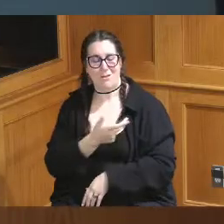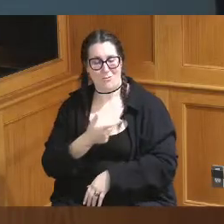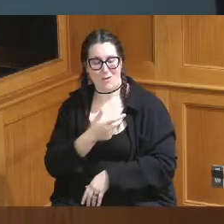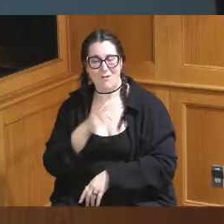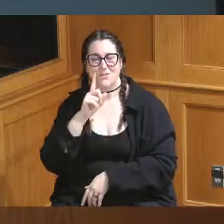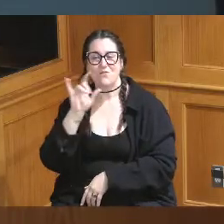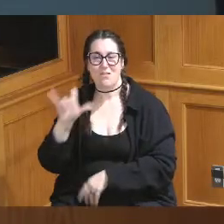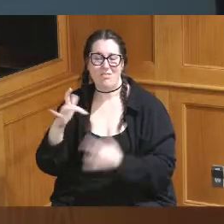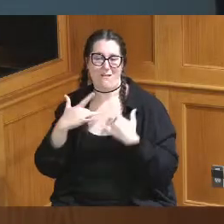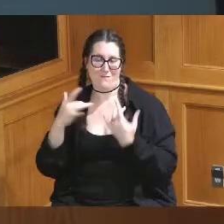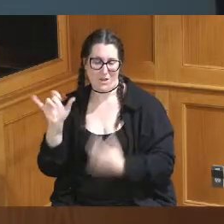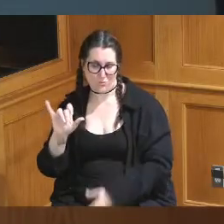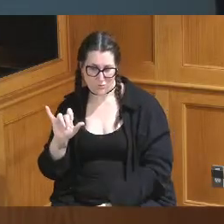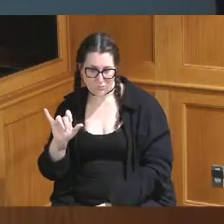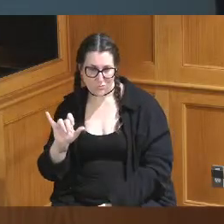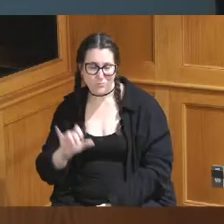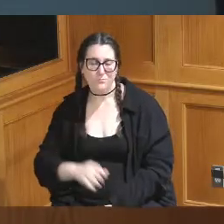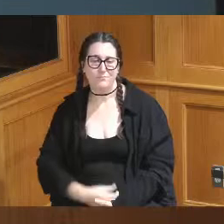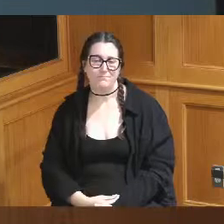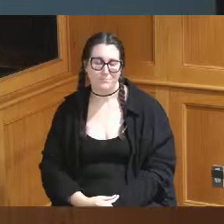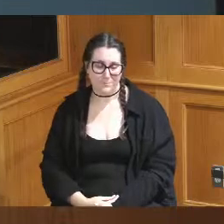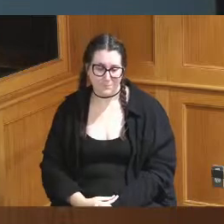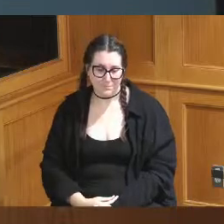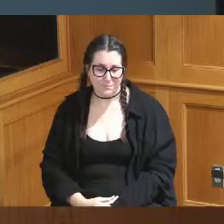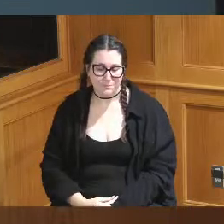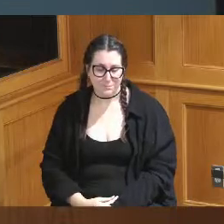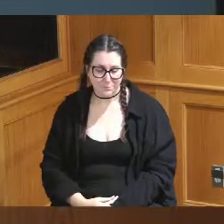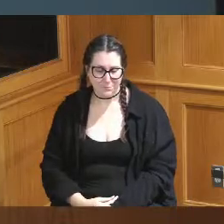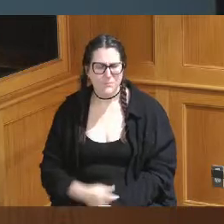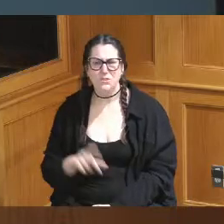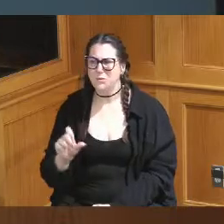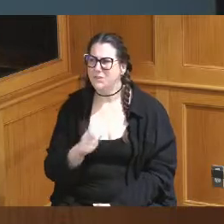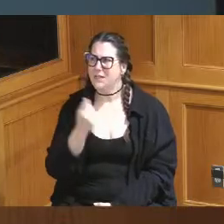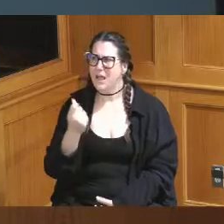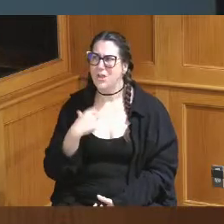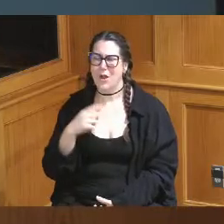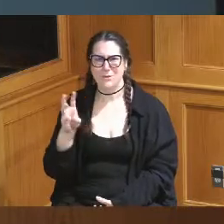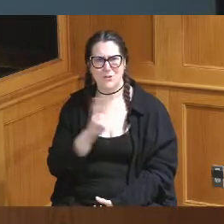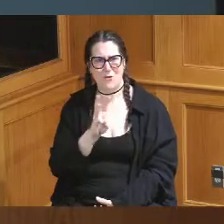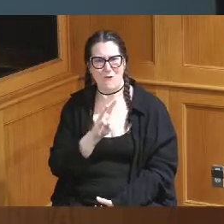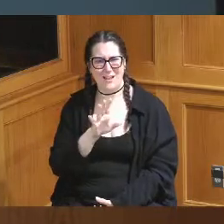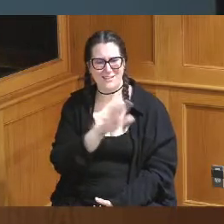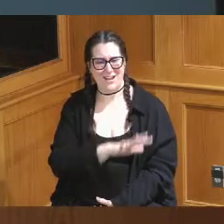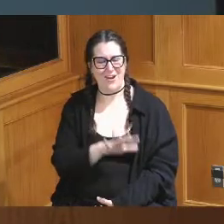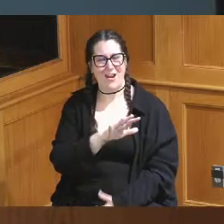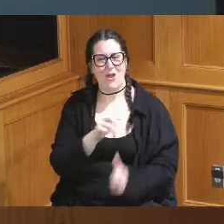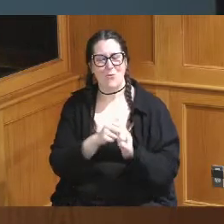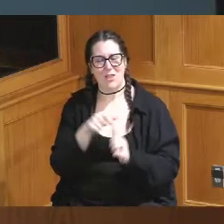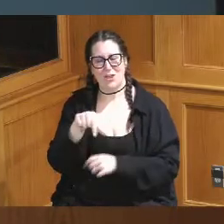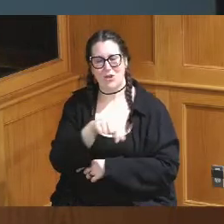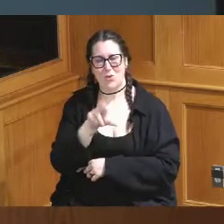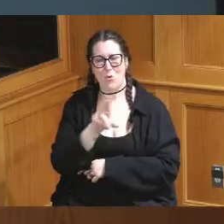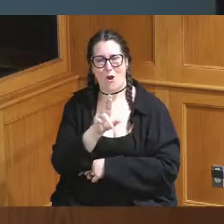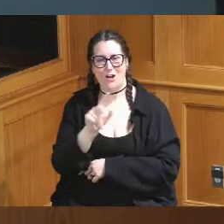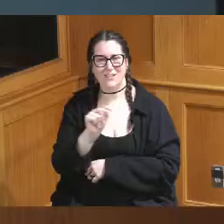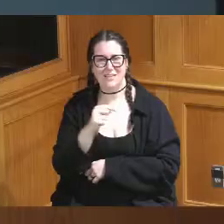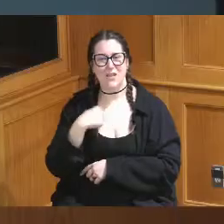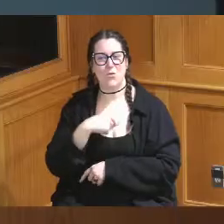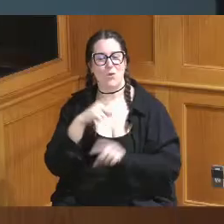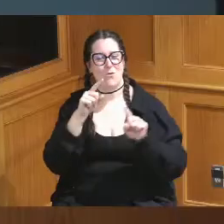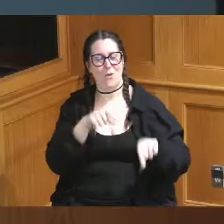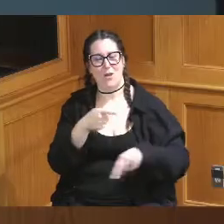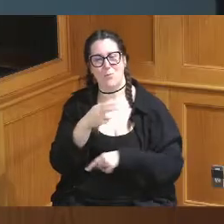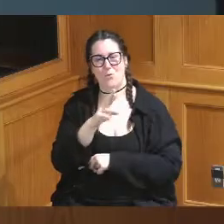both of those items on the west side. Also, here's another one. I was on the west side with the QRT. We went into Price